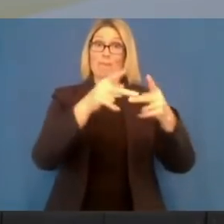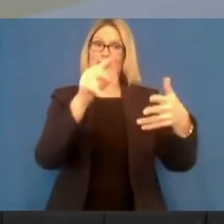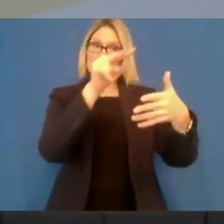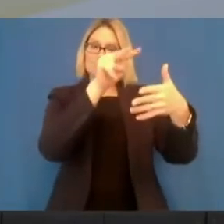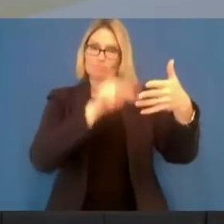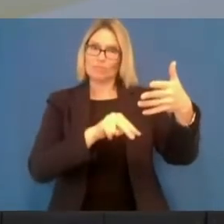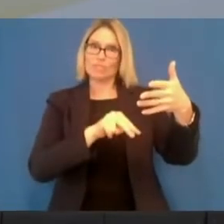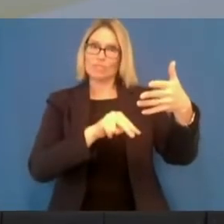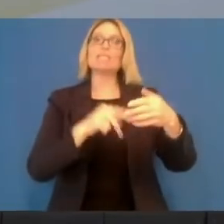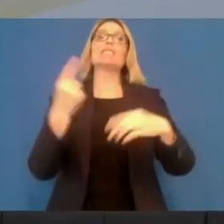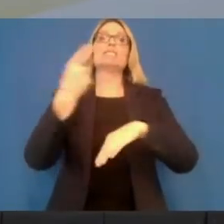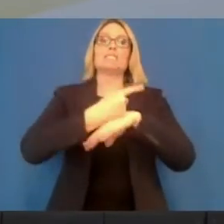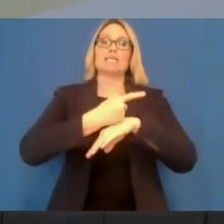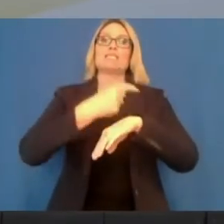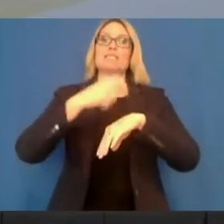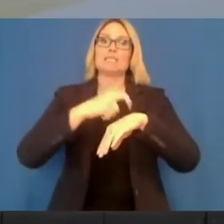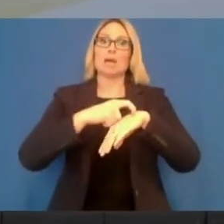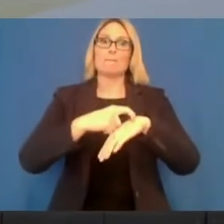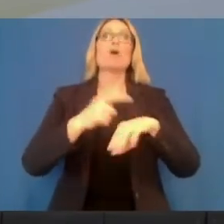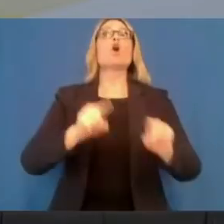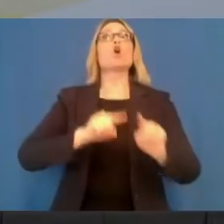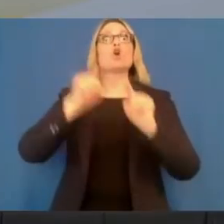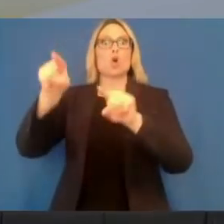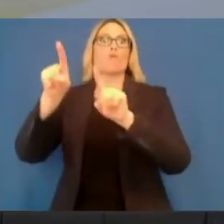and times, please arrange to be tested.